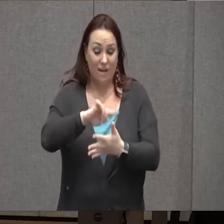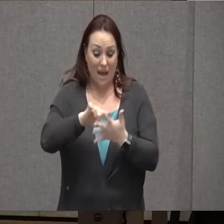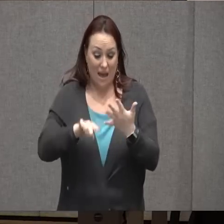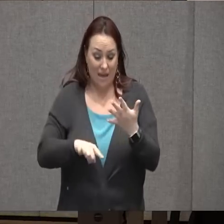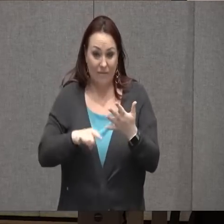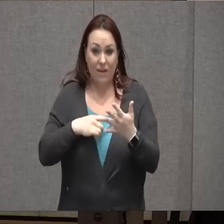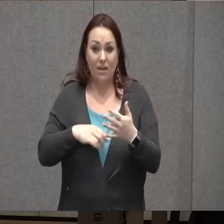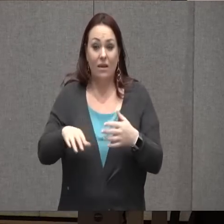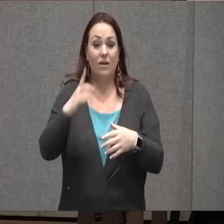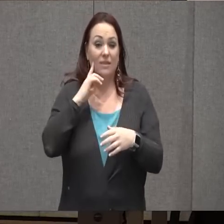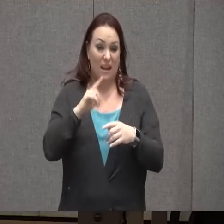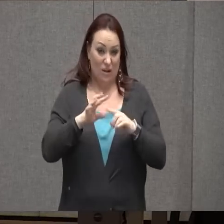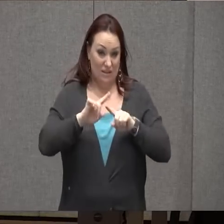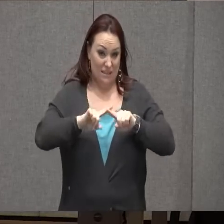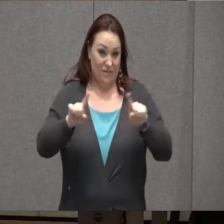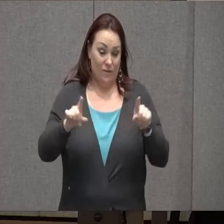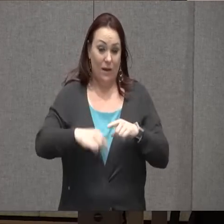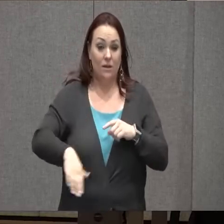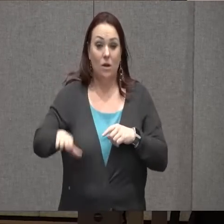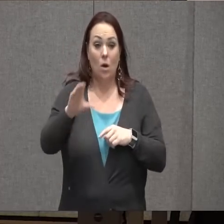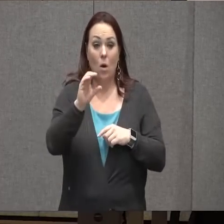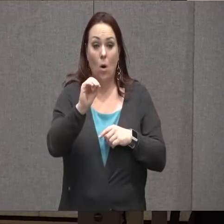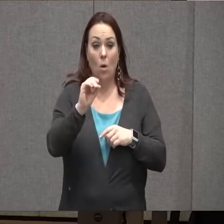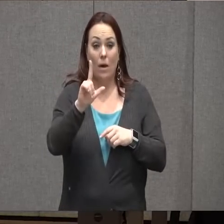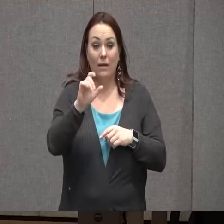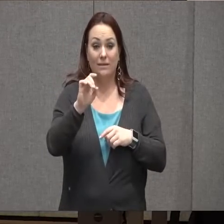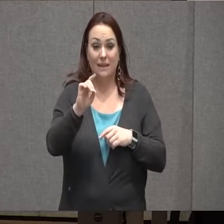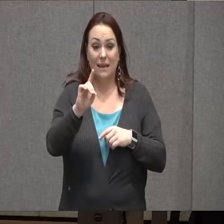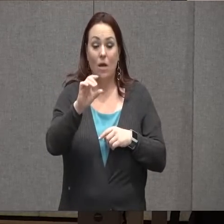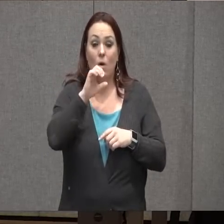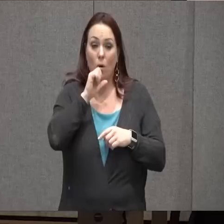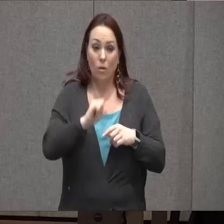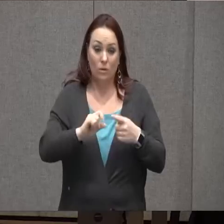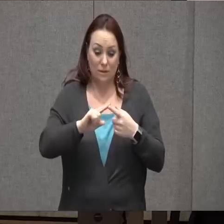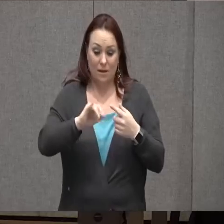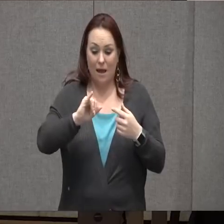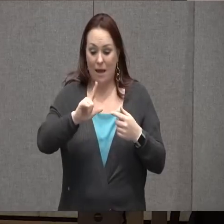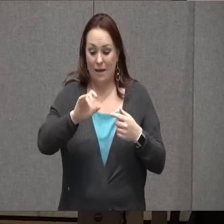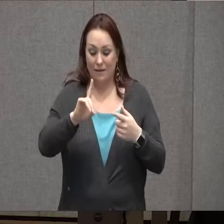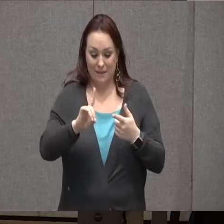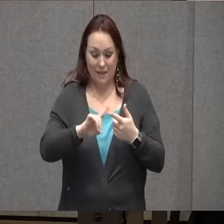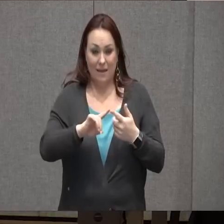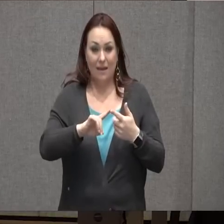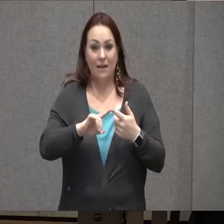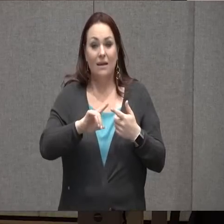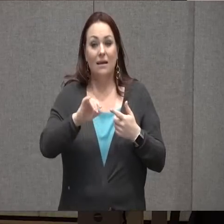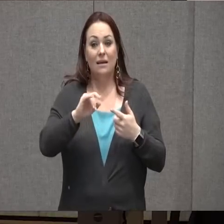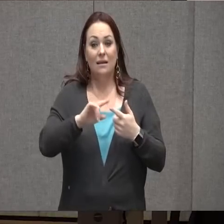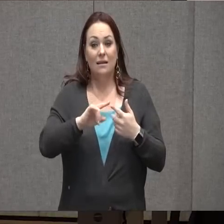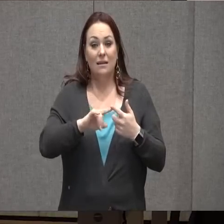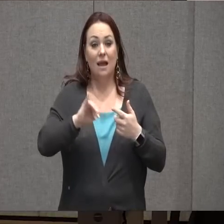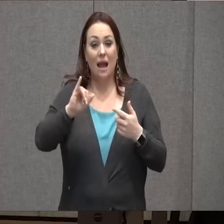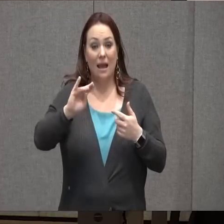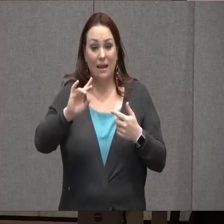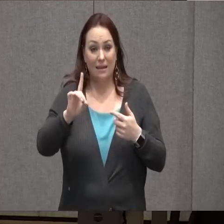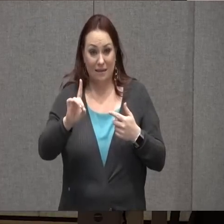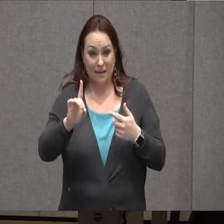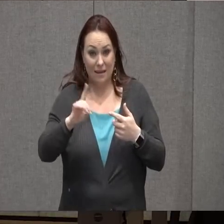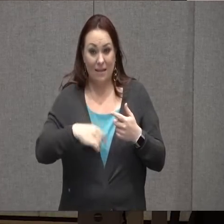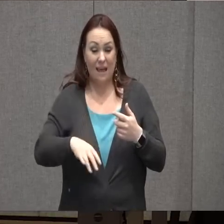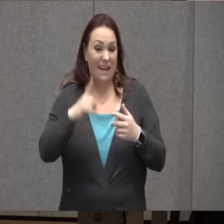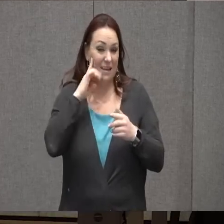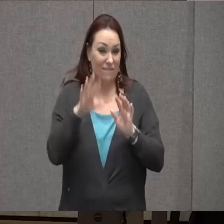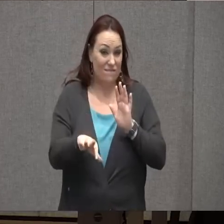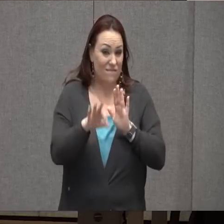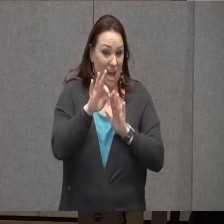old, O-L-D, ild, I-L-D, eind, I-N-D, like as in